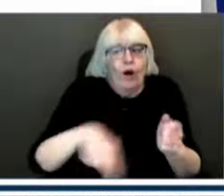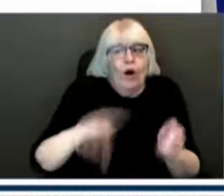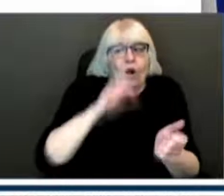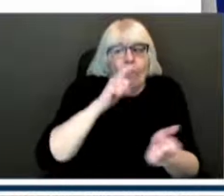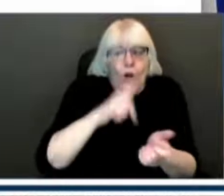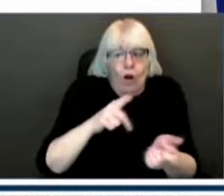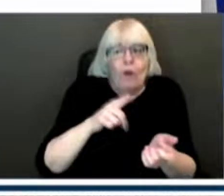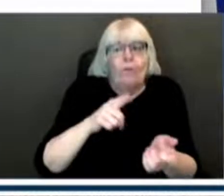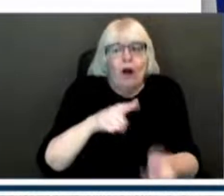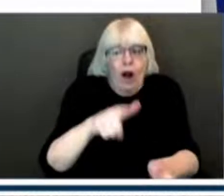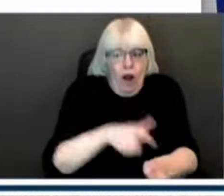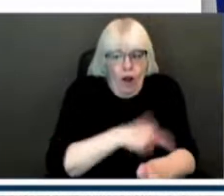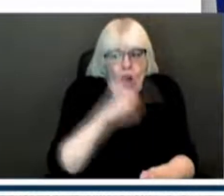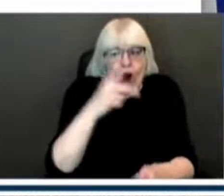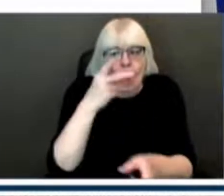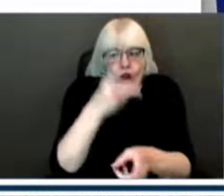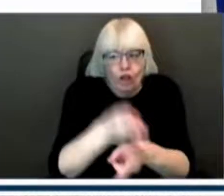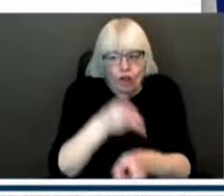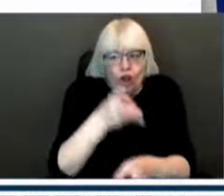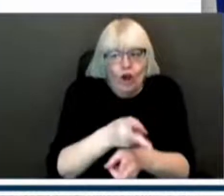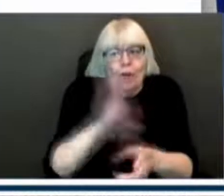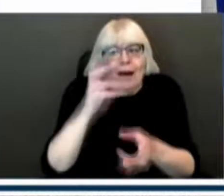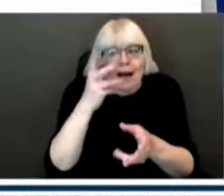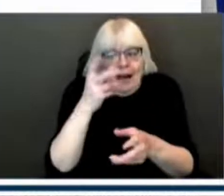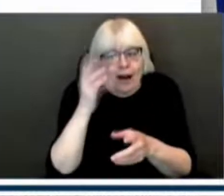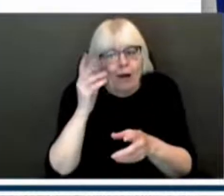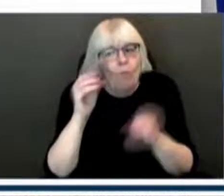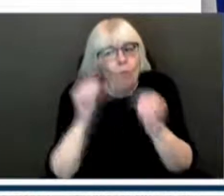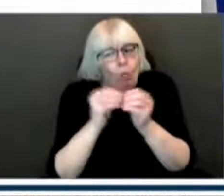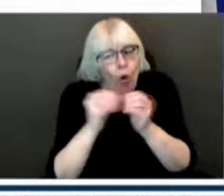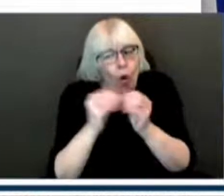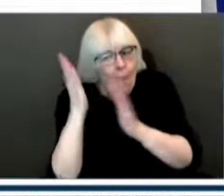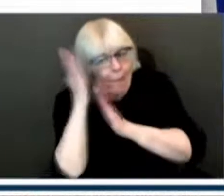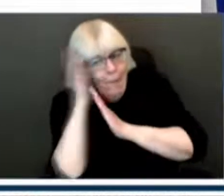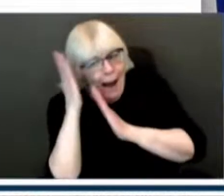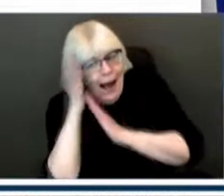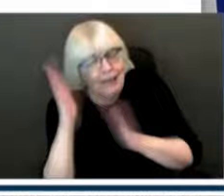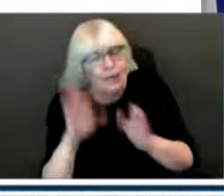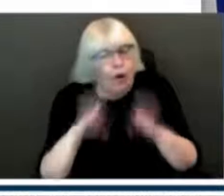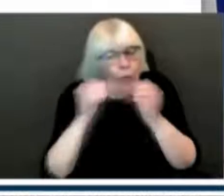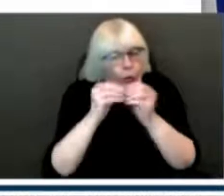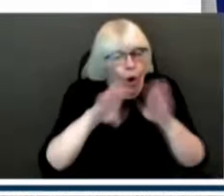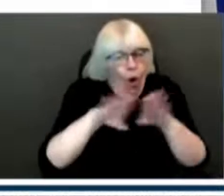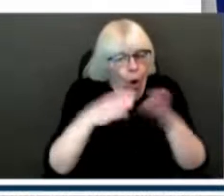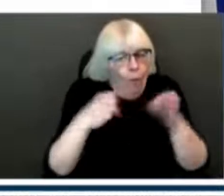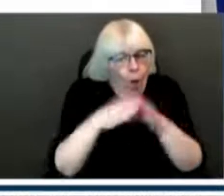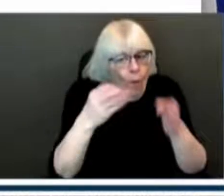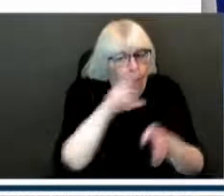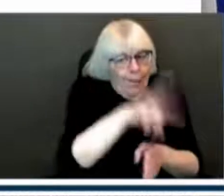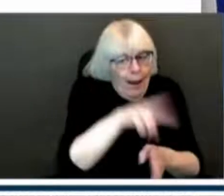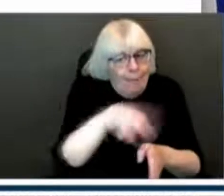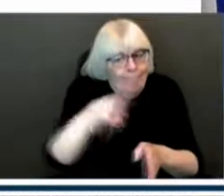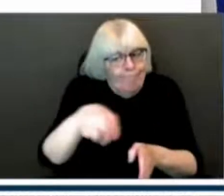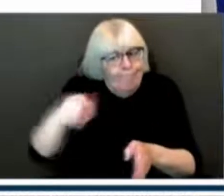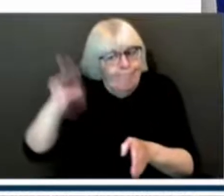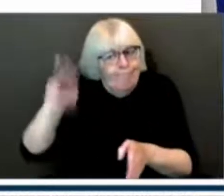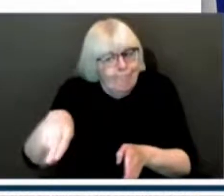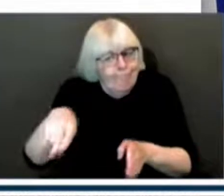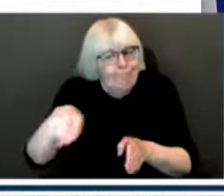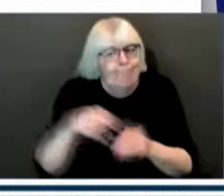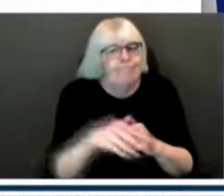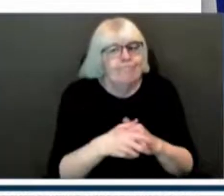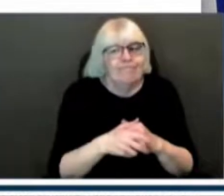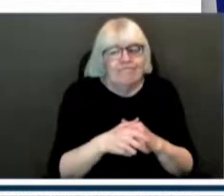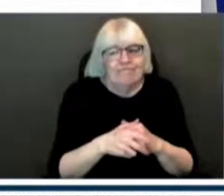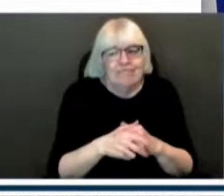The biggest issue that we have in opening more beds in long-term care is that there's not enough workers. So there are